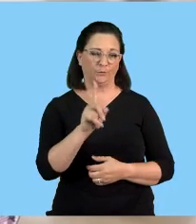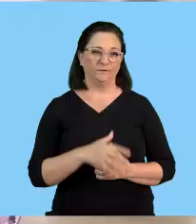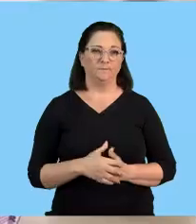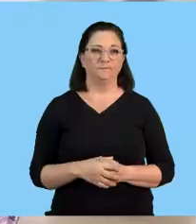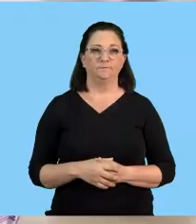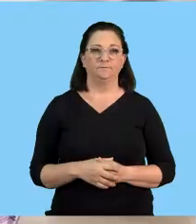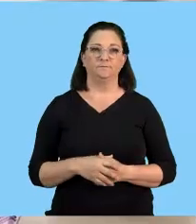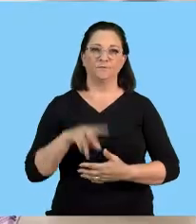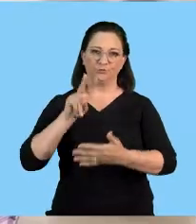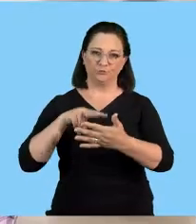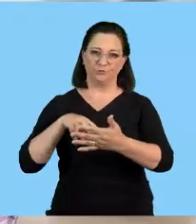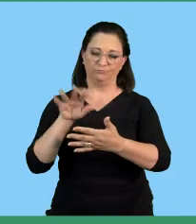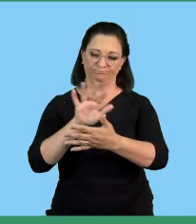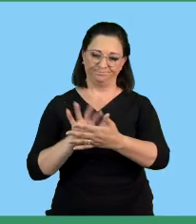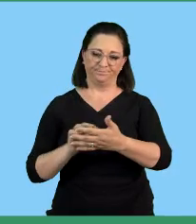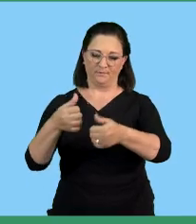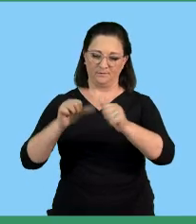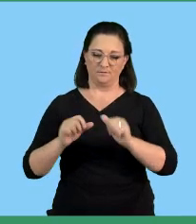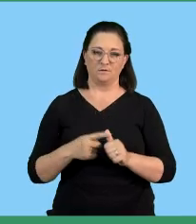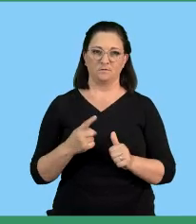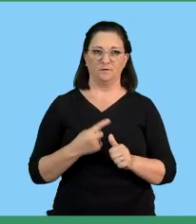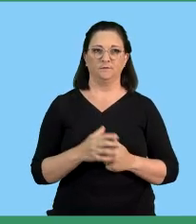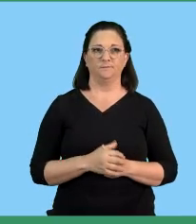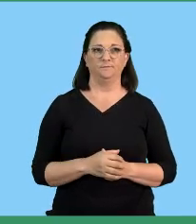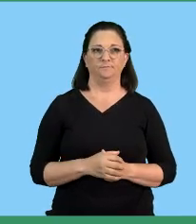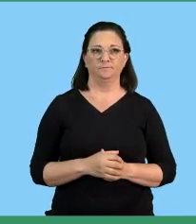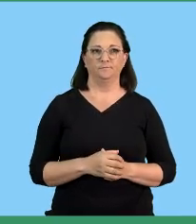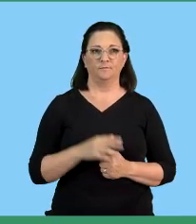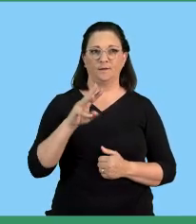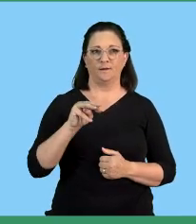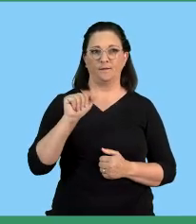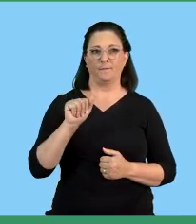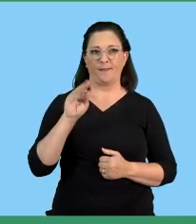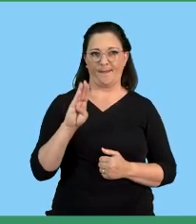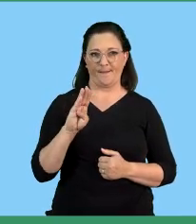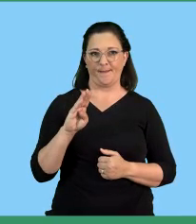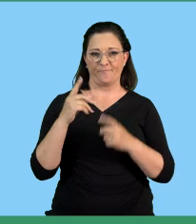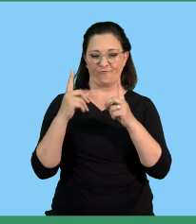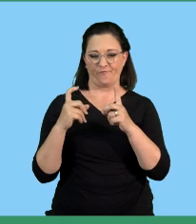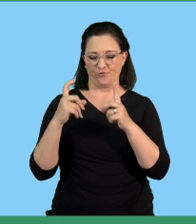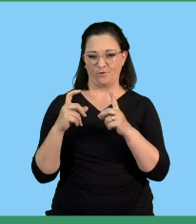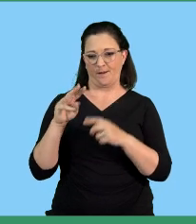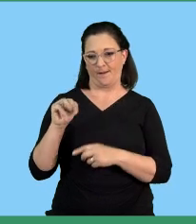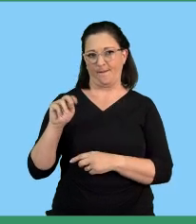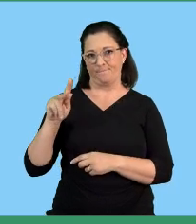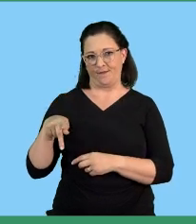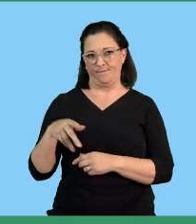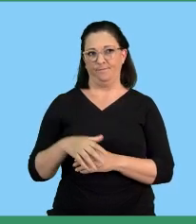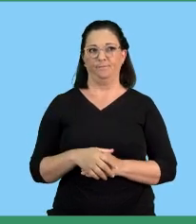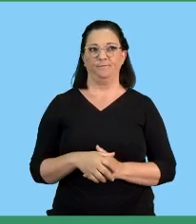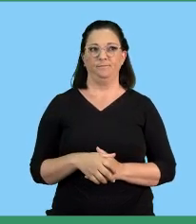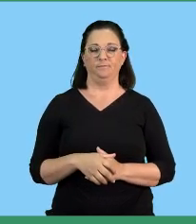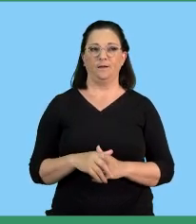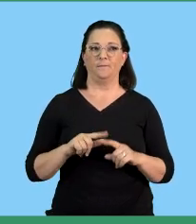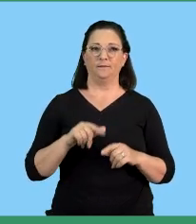It says here, read the scenario below and answer the question that follows. We've got MAB photography, which is